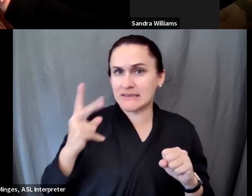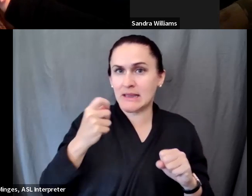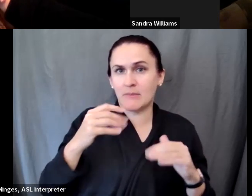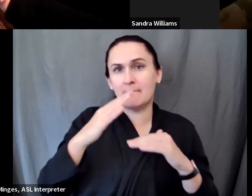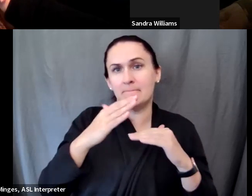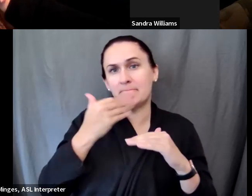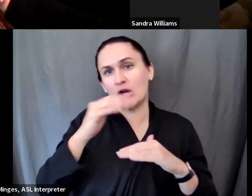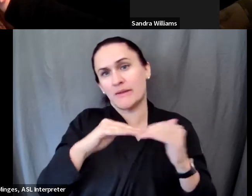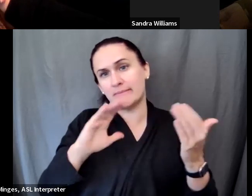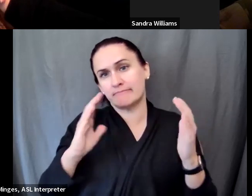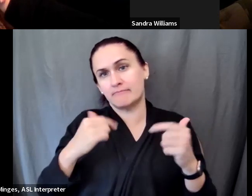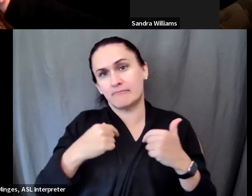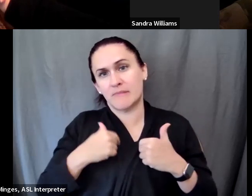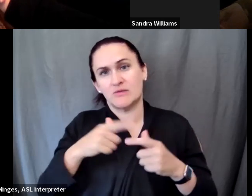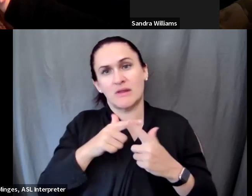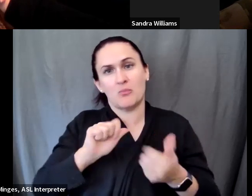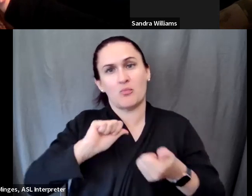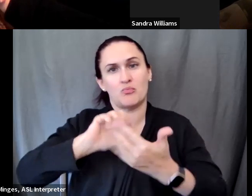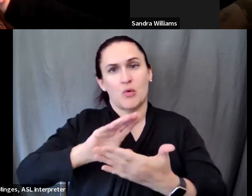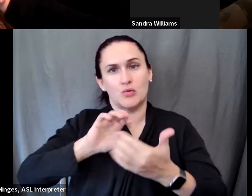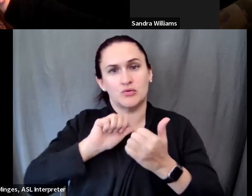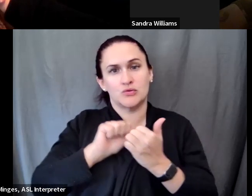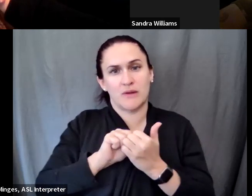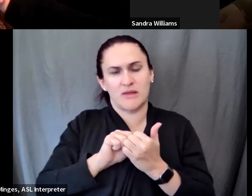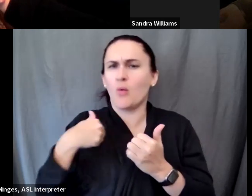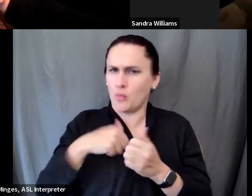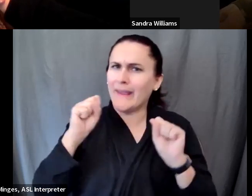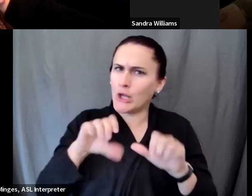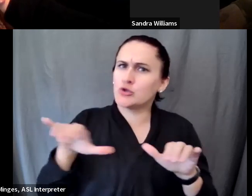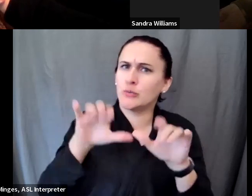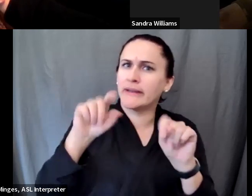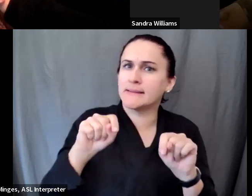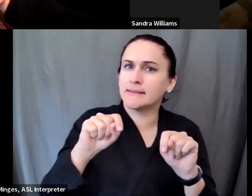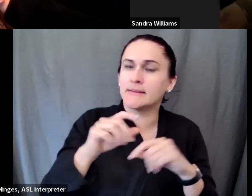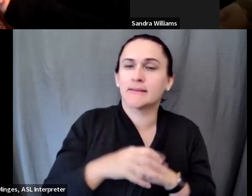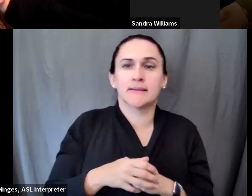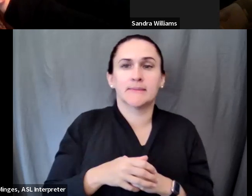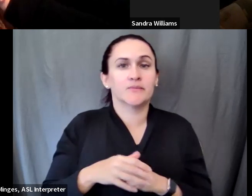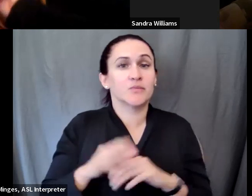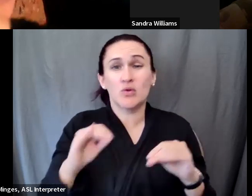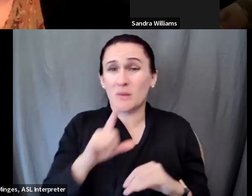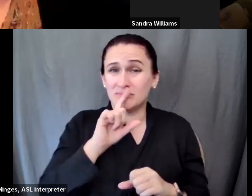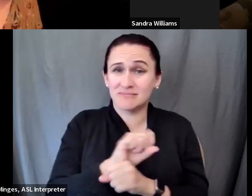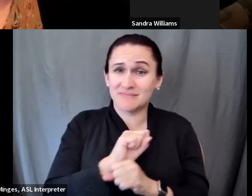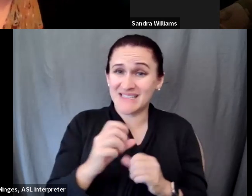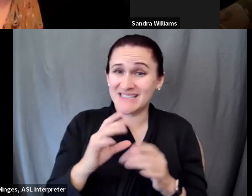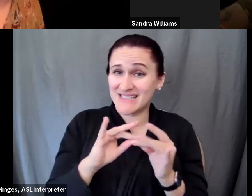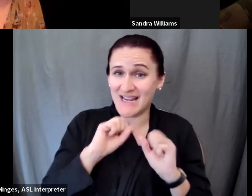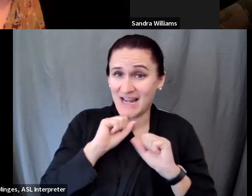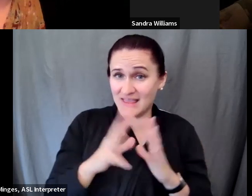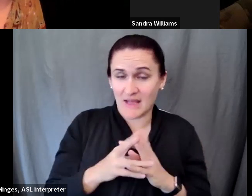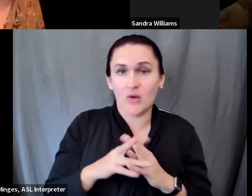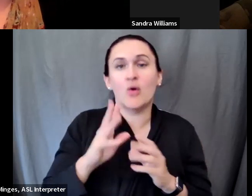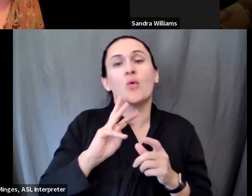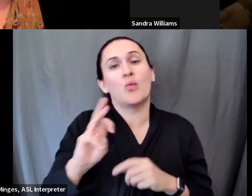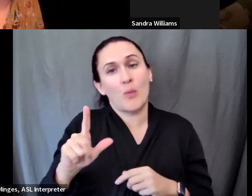than me. So we approached it with, we can do this. And nobody really said anything. Well, somewhere